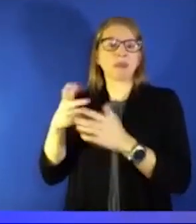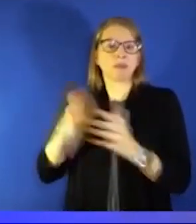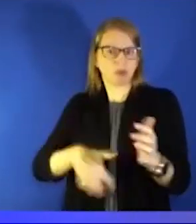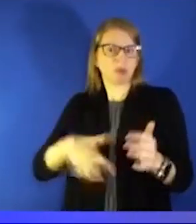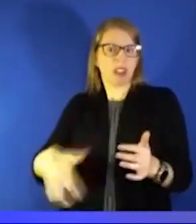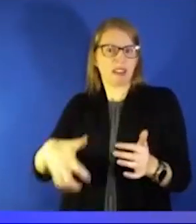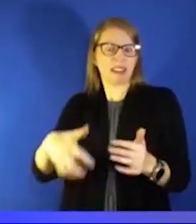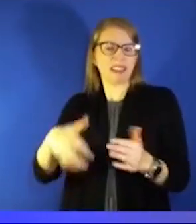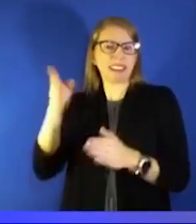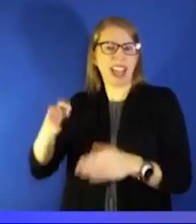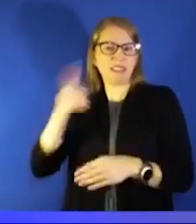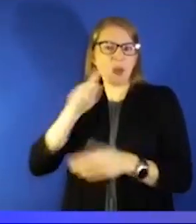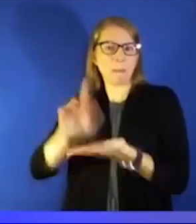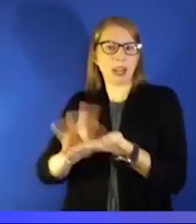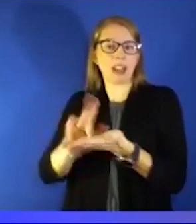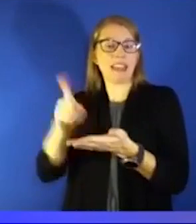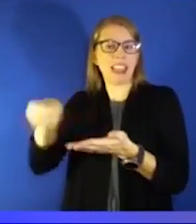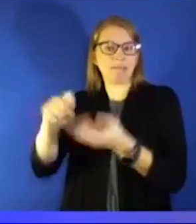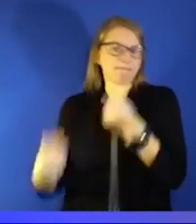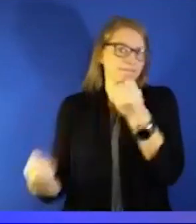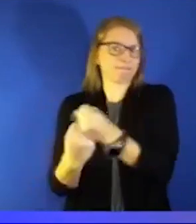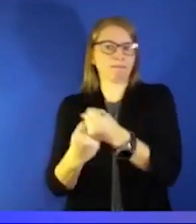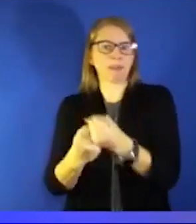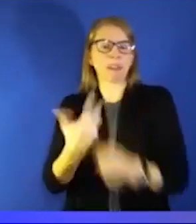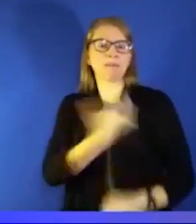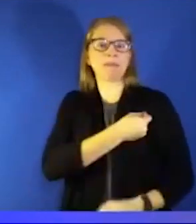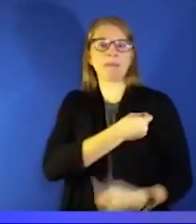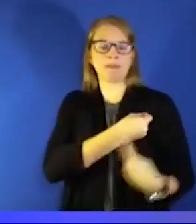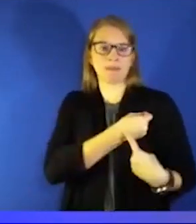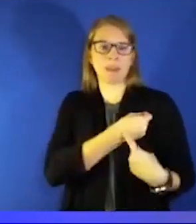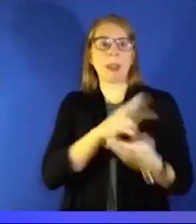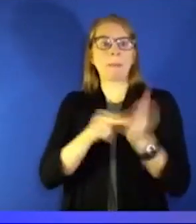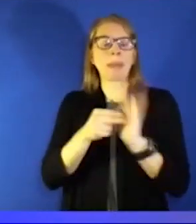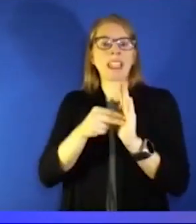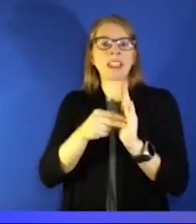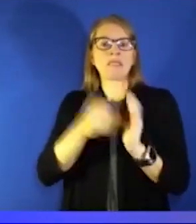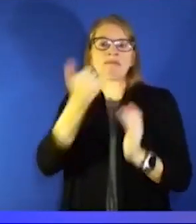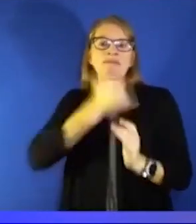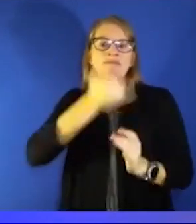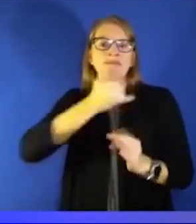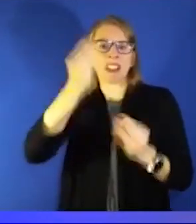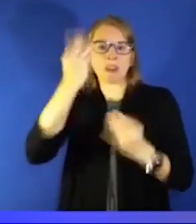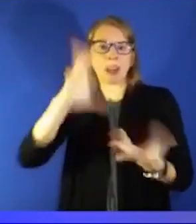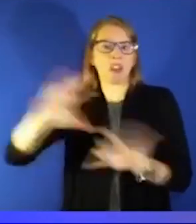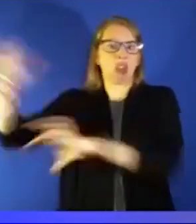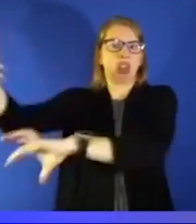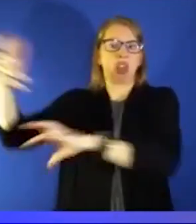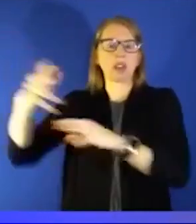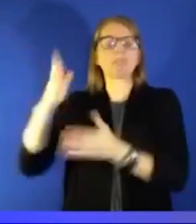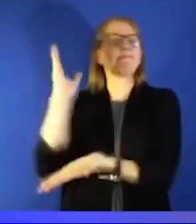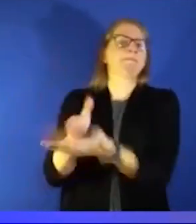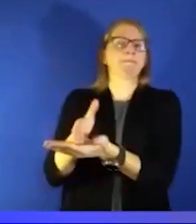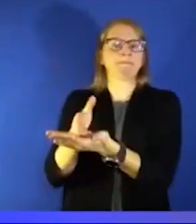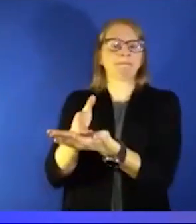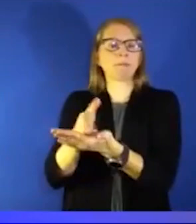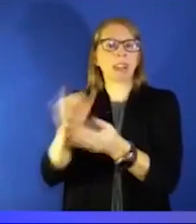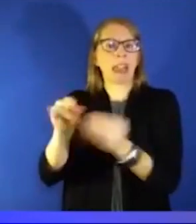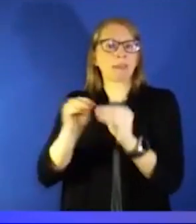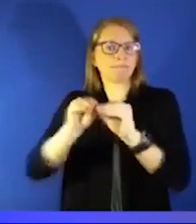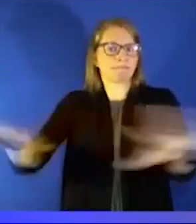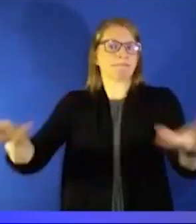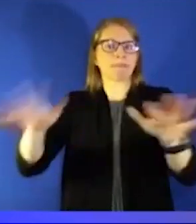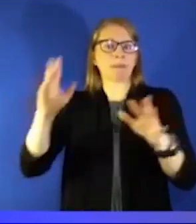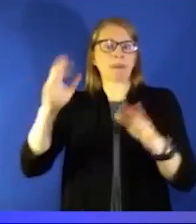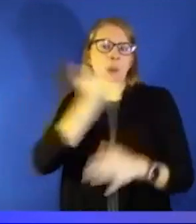getting this vaccine and stamping out the misinformation we've heard about infertility. So if you're going through IVF, you should